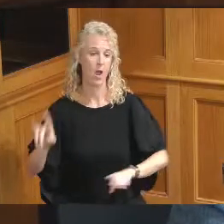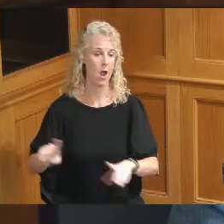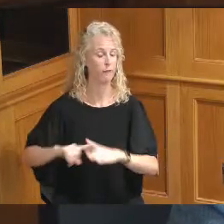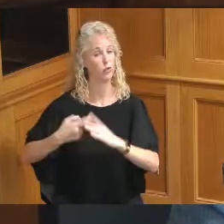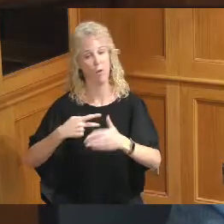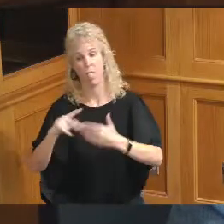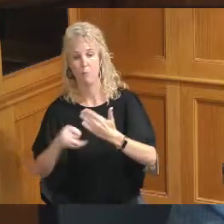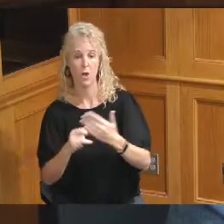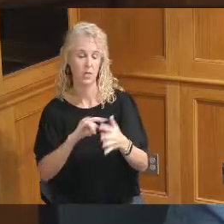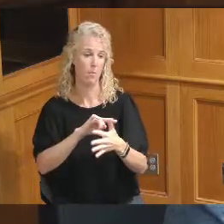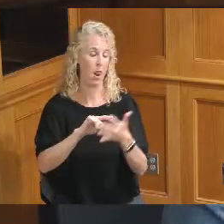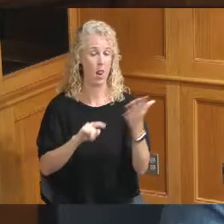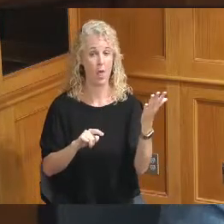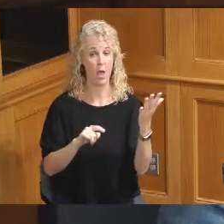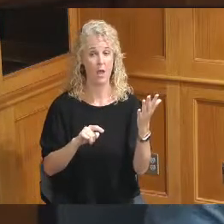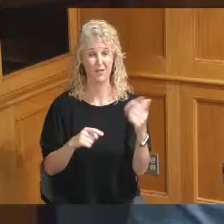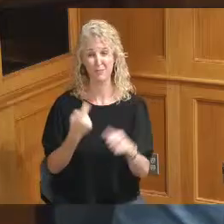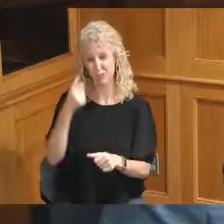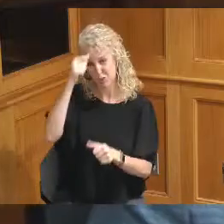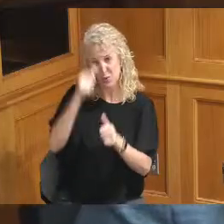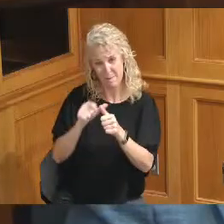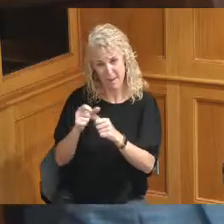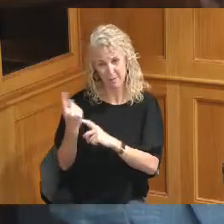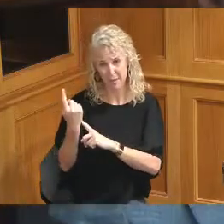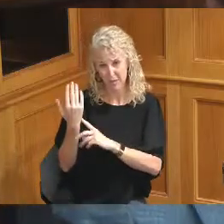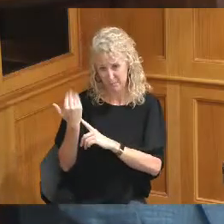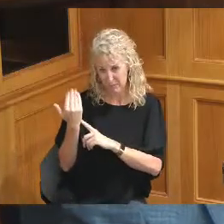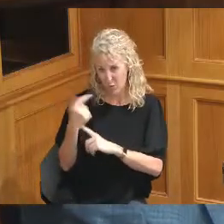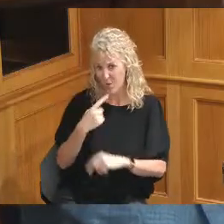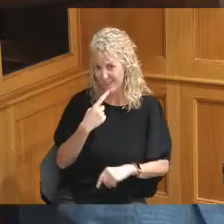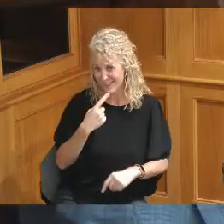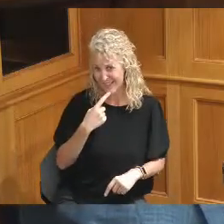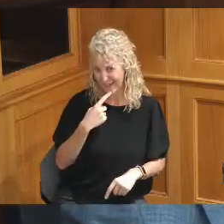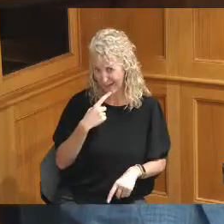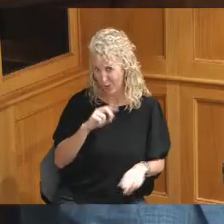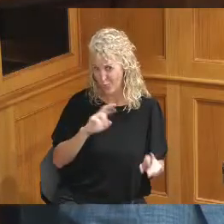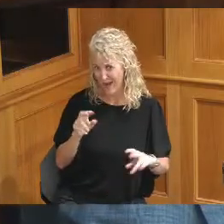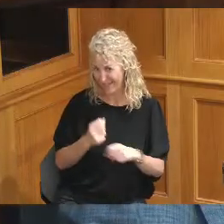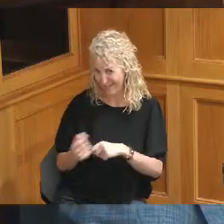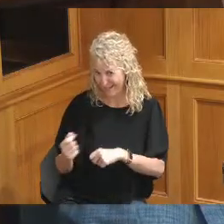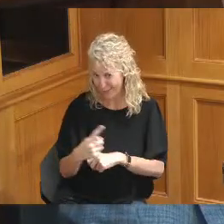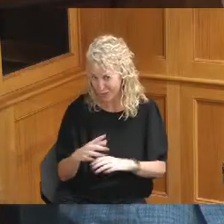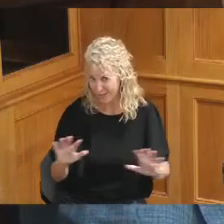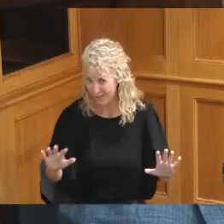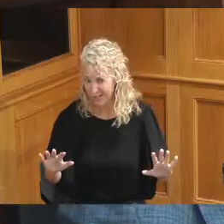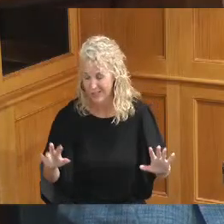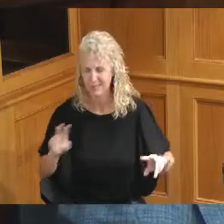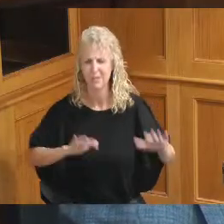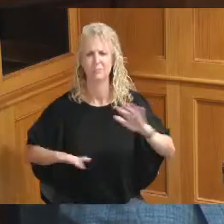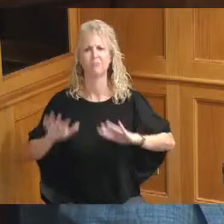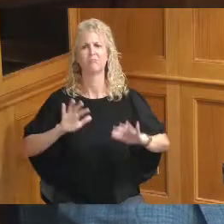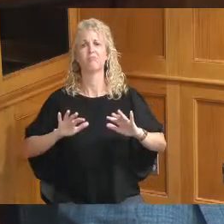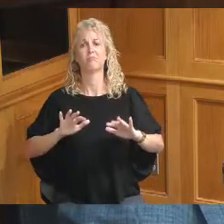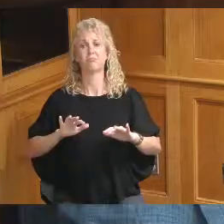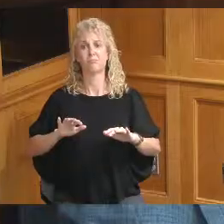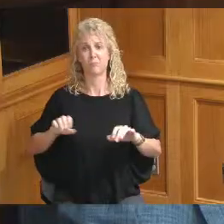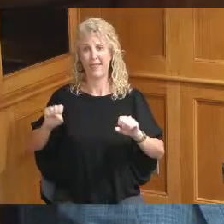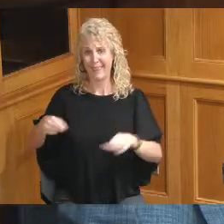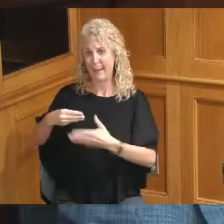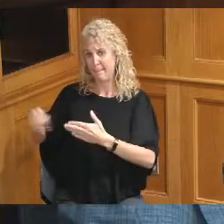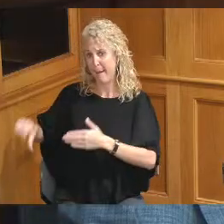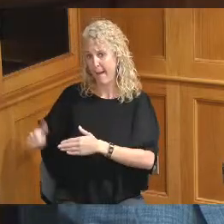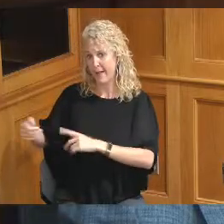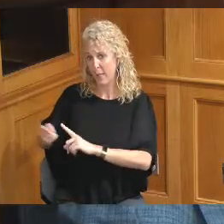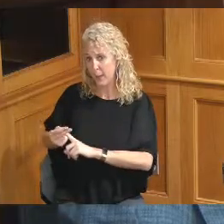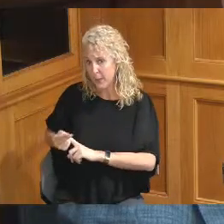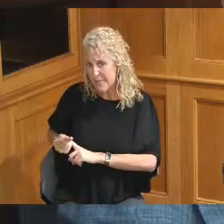And remember World Cup, they said would have it up by 26. But how did they have time to buy a hotel and then come back and tell